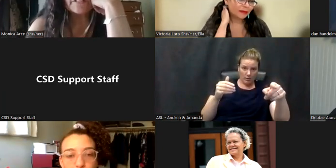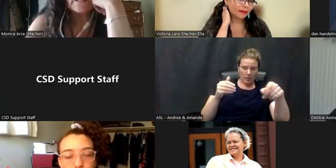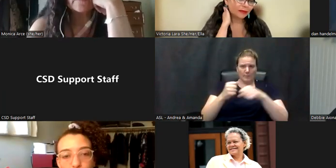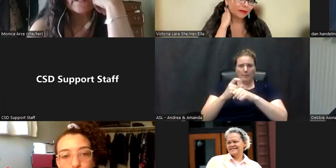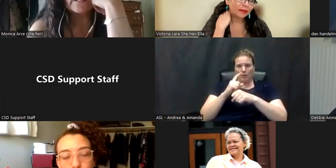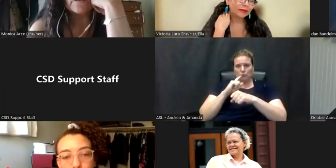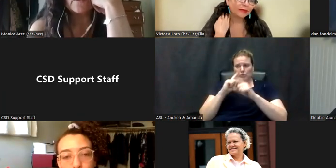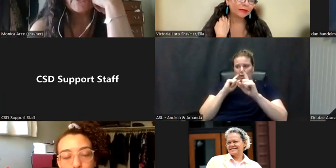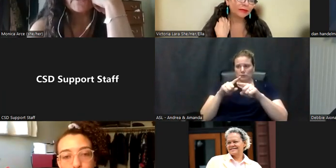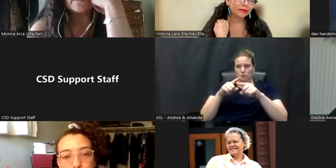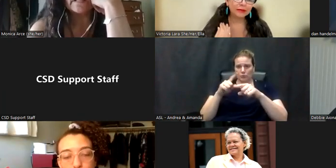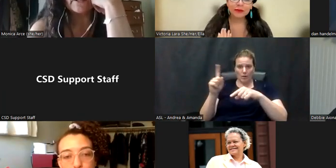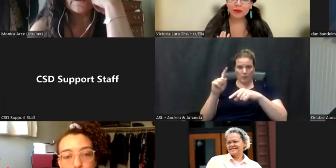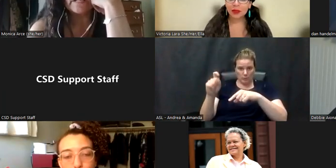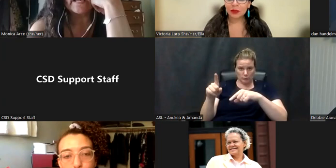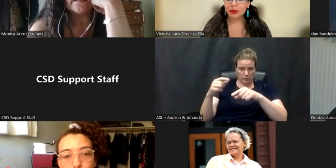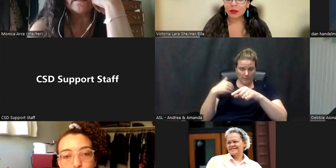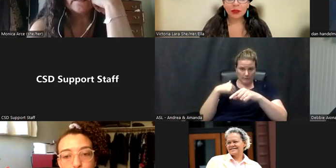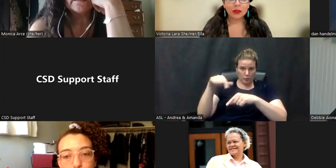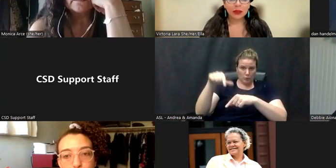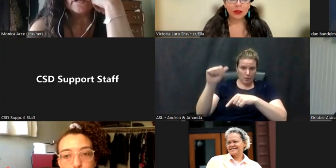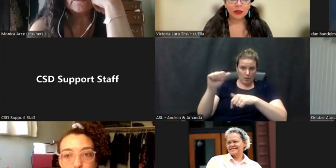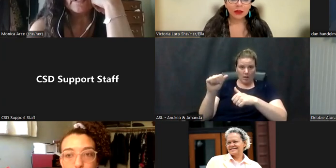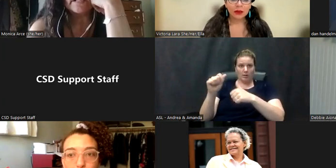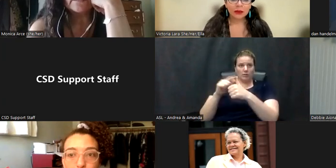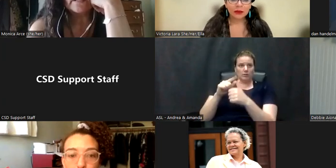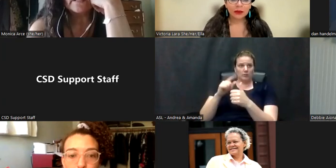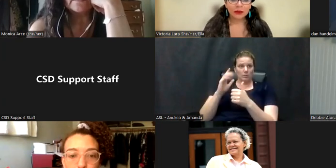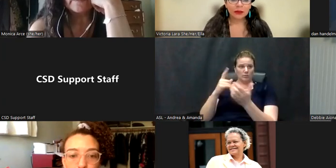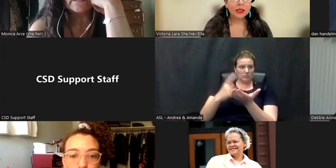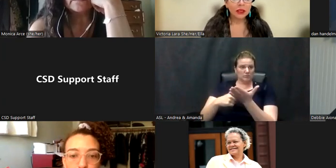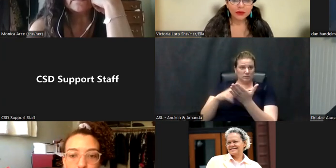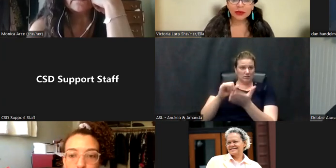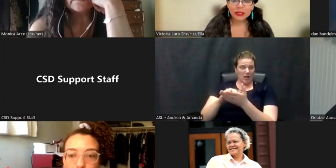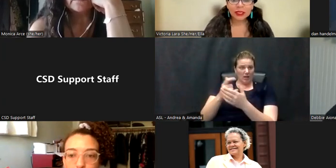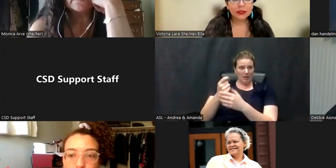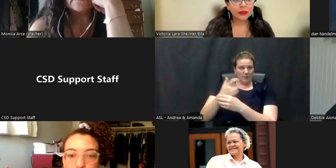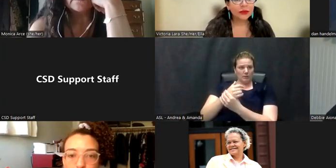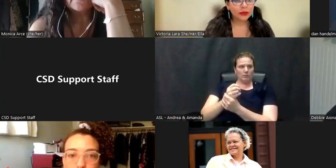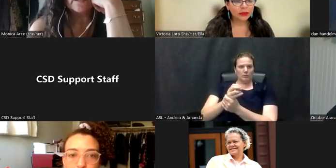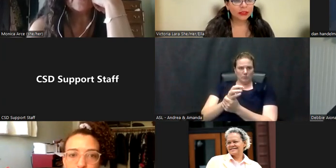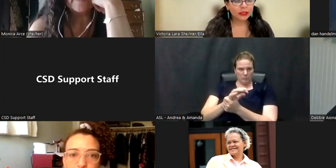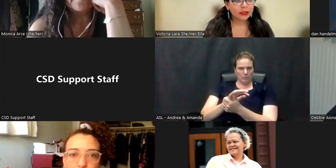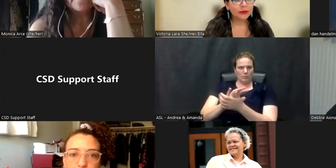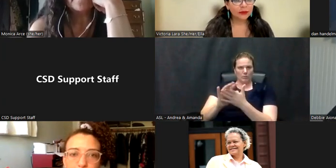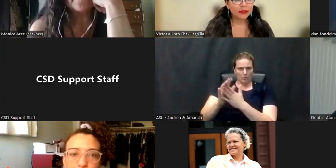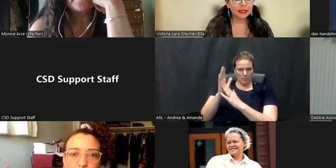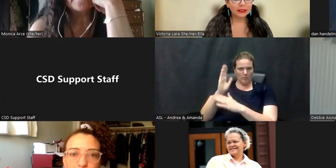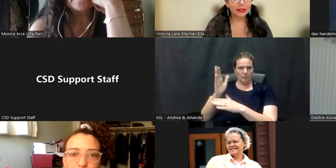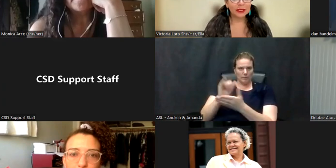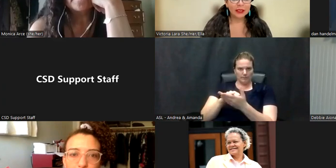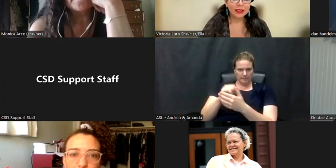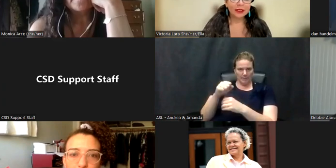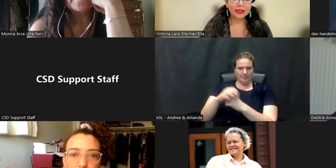sure we answer, well, there's a question in the Q&A. Are we gonna get to that in a little bit? We're gonna get to the question. Okay.